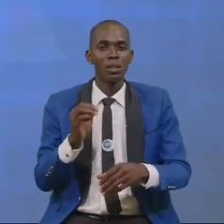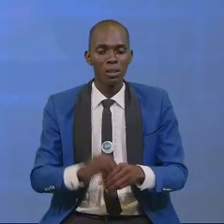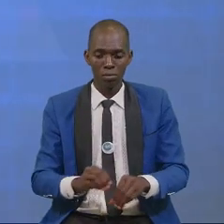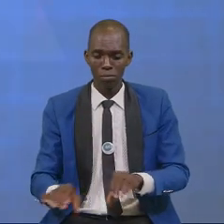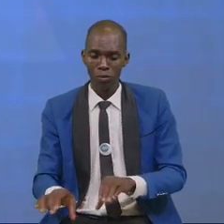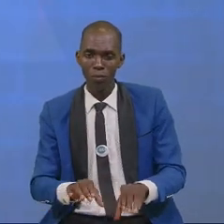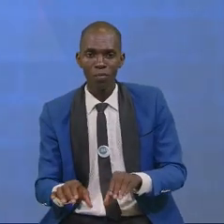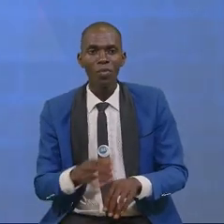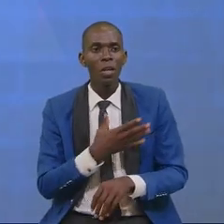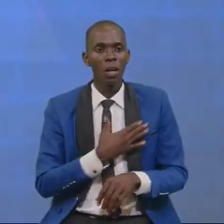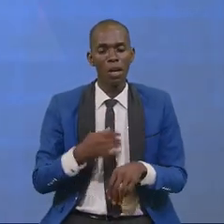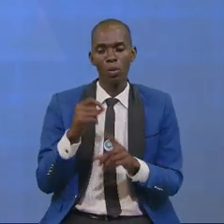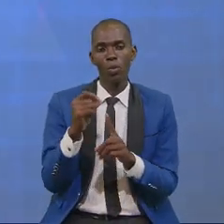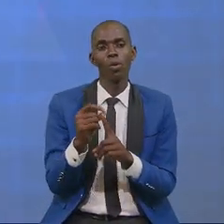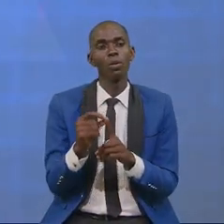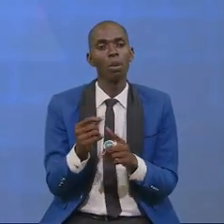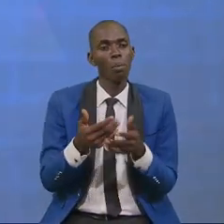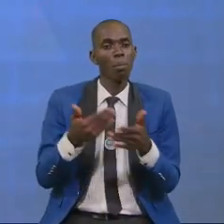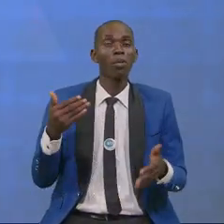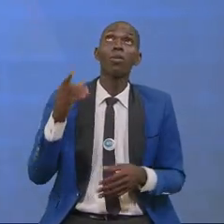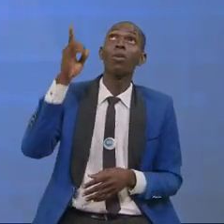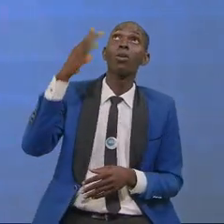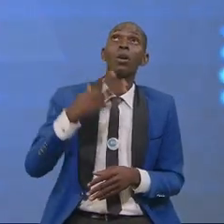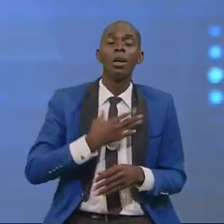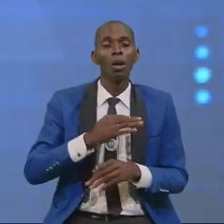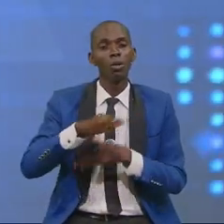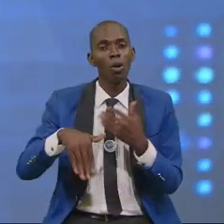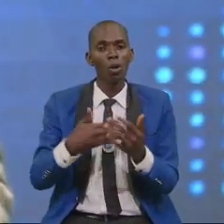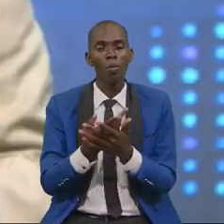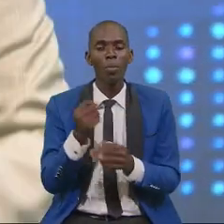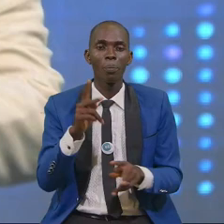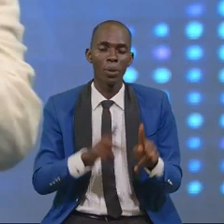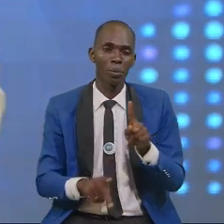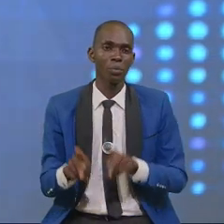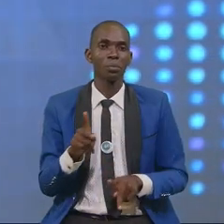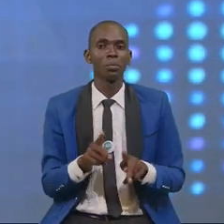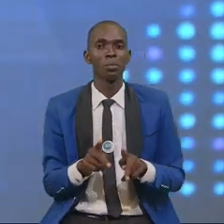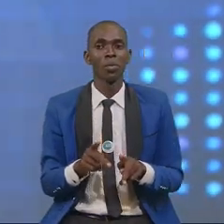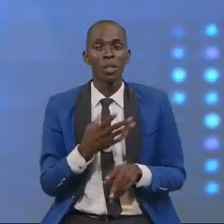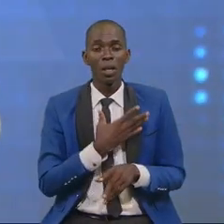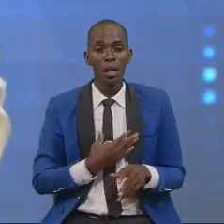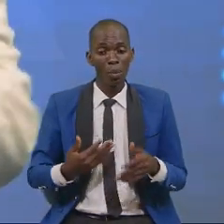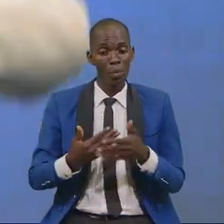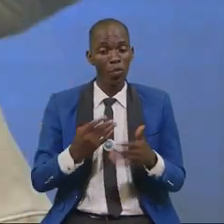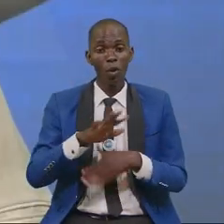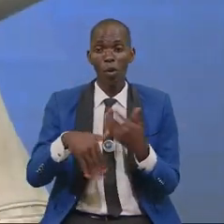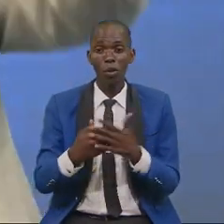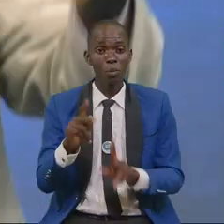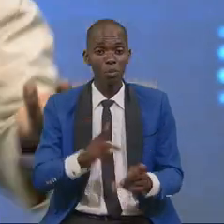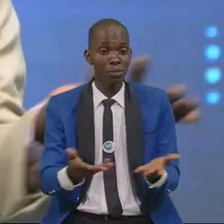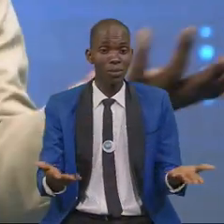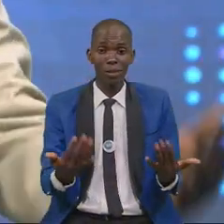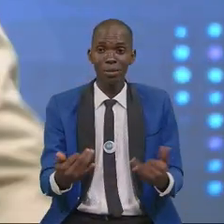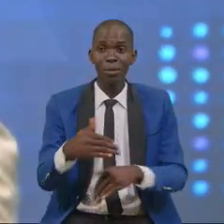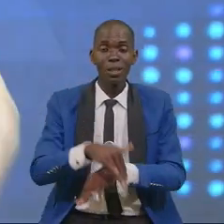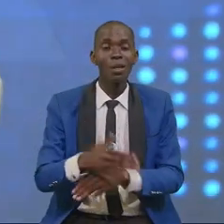and word before God and all the people. And before the people here tonight, and before the